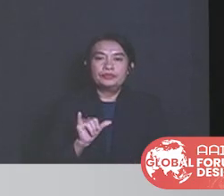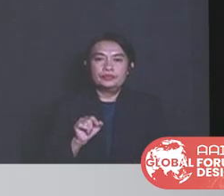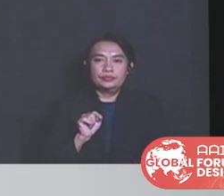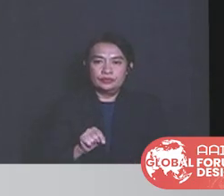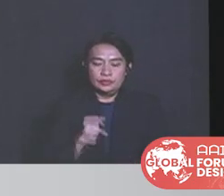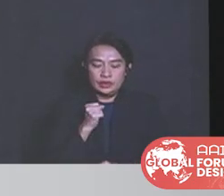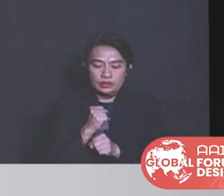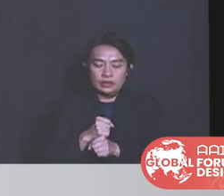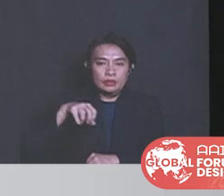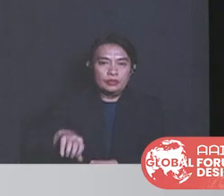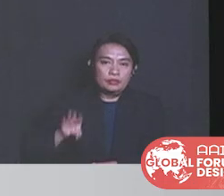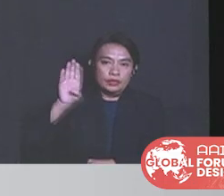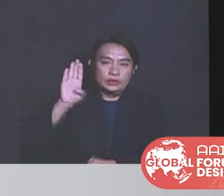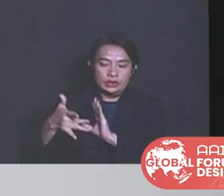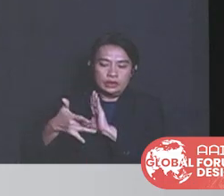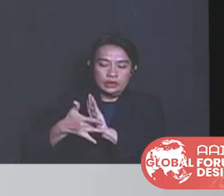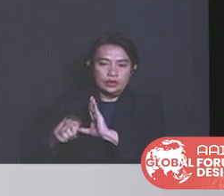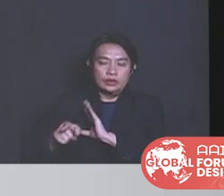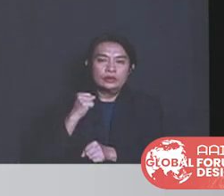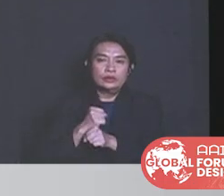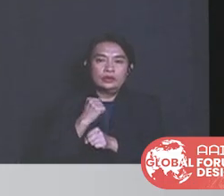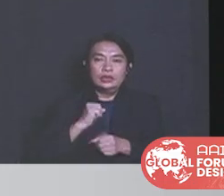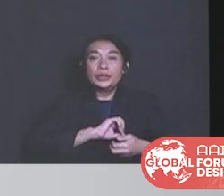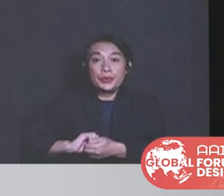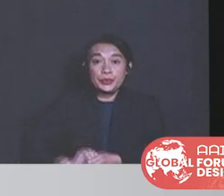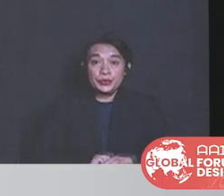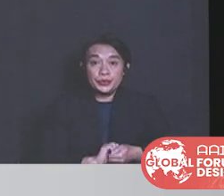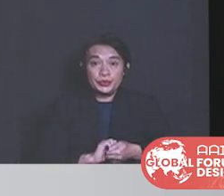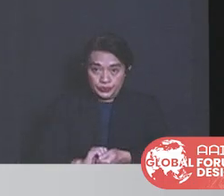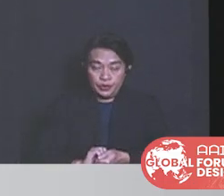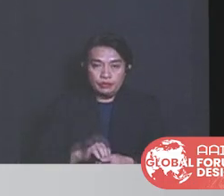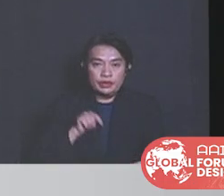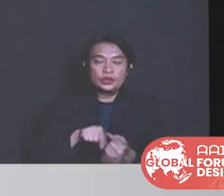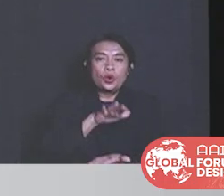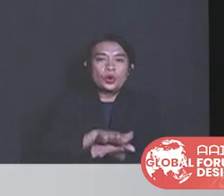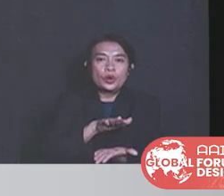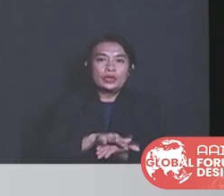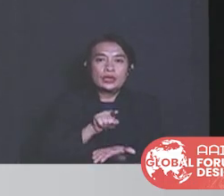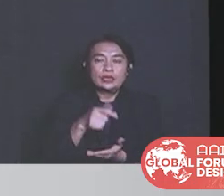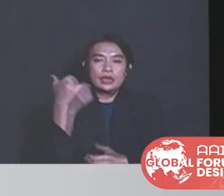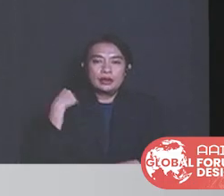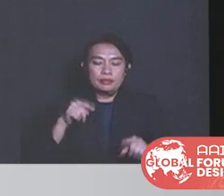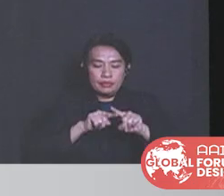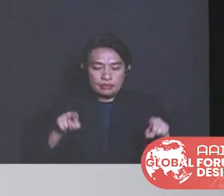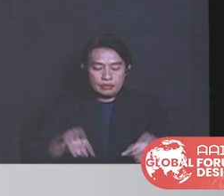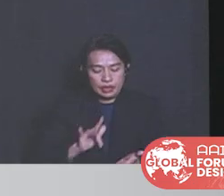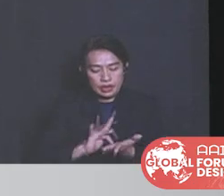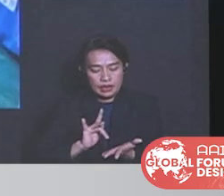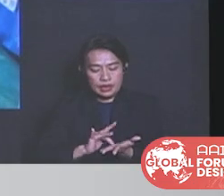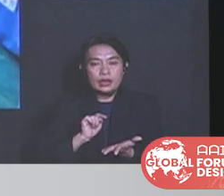like laptops, ensure the teacher have good tools to teach their student.